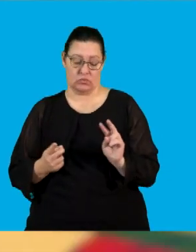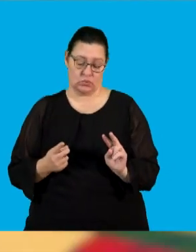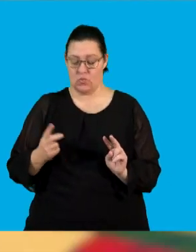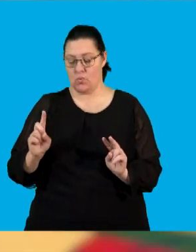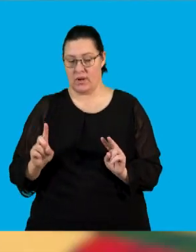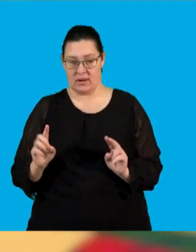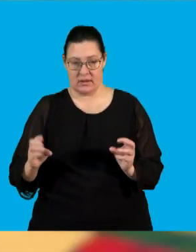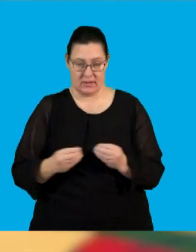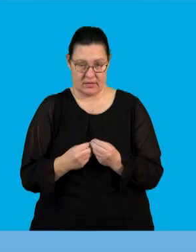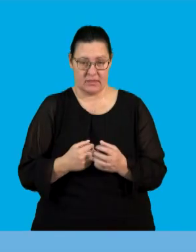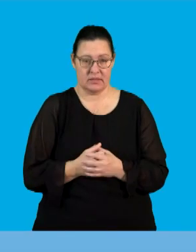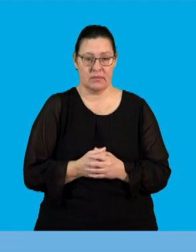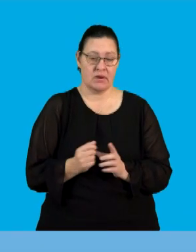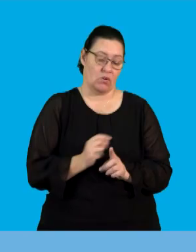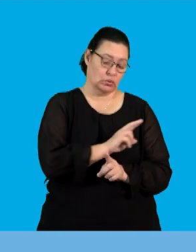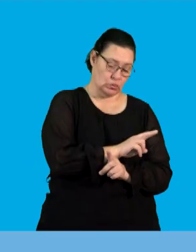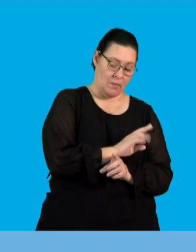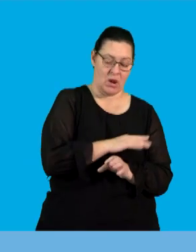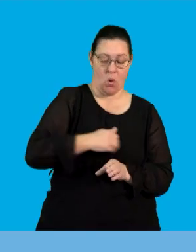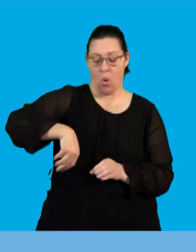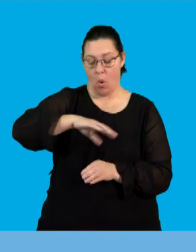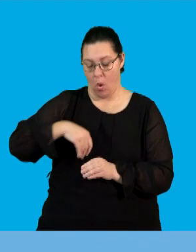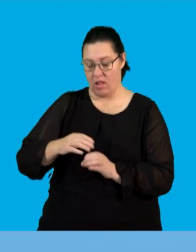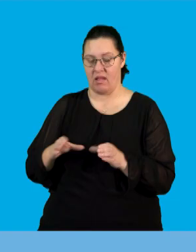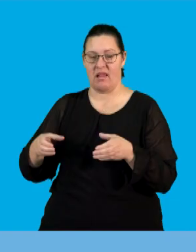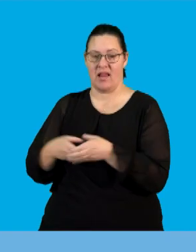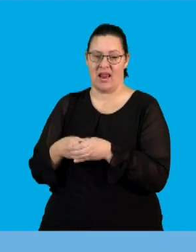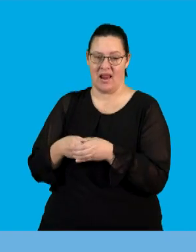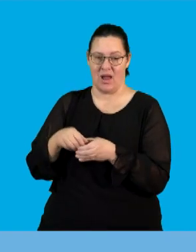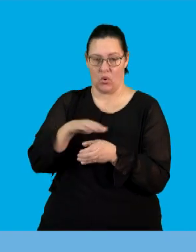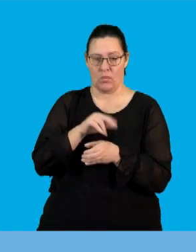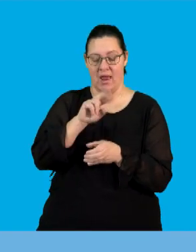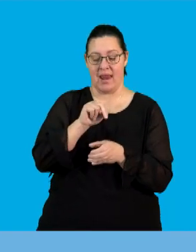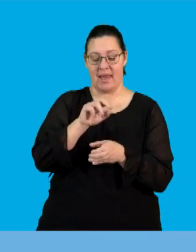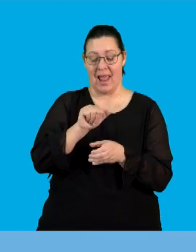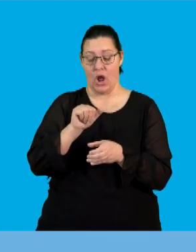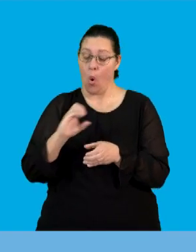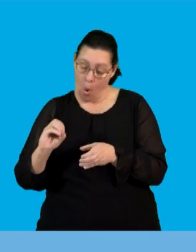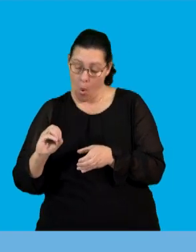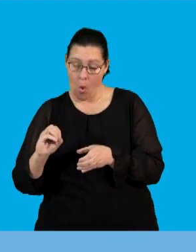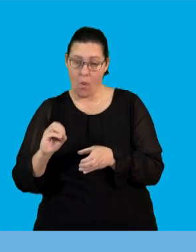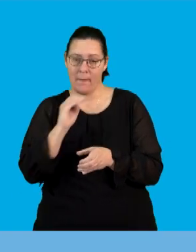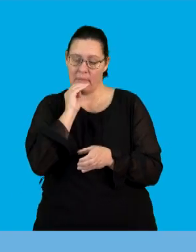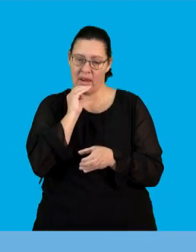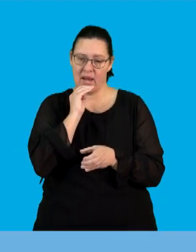oxygen. However, if the 2 was in front of the entire chemical formula, if the 2 was written like this,